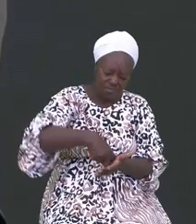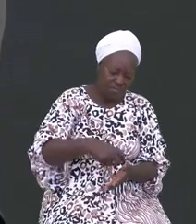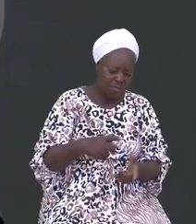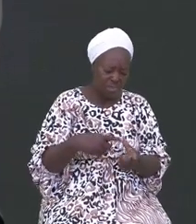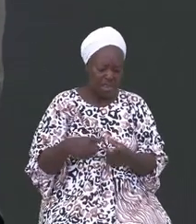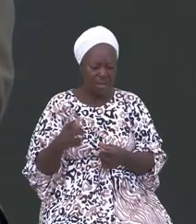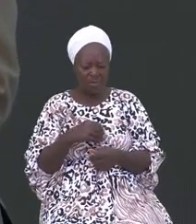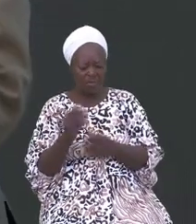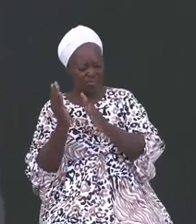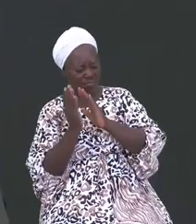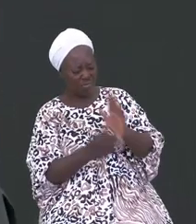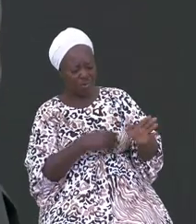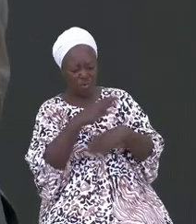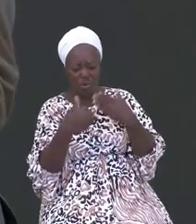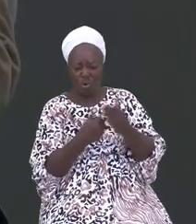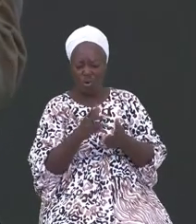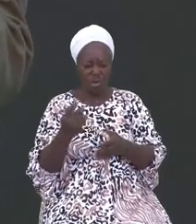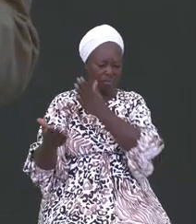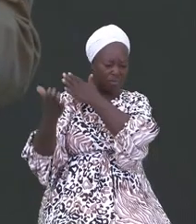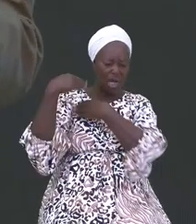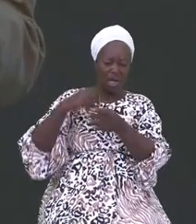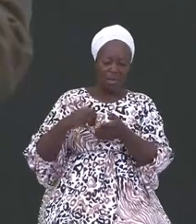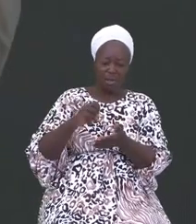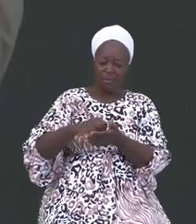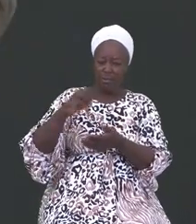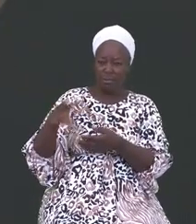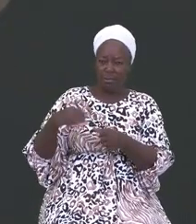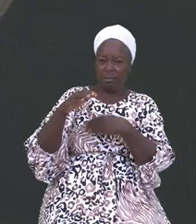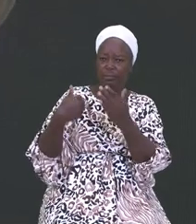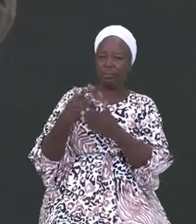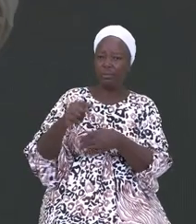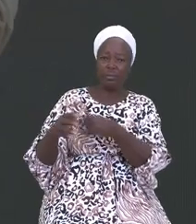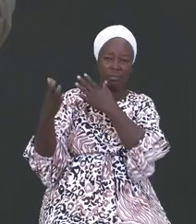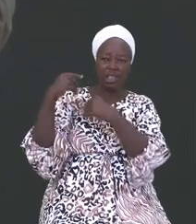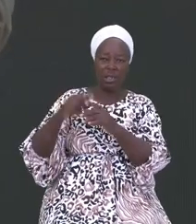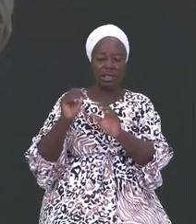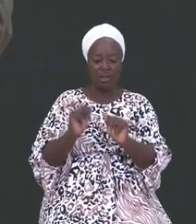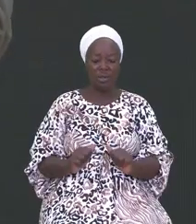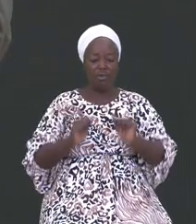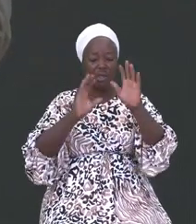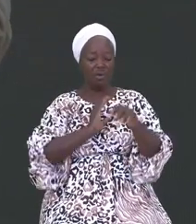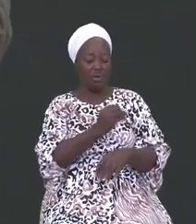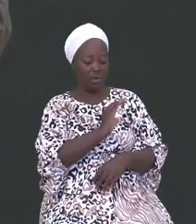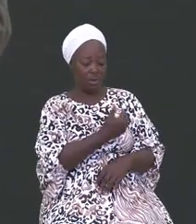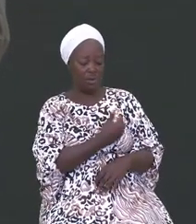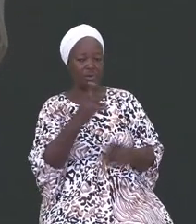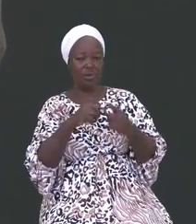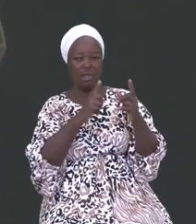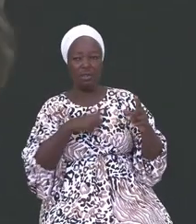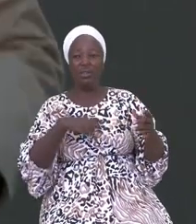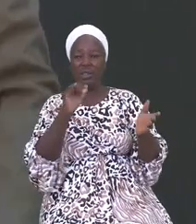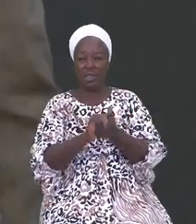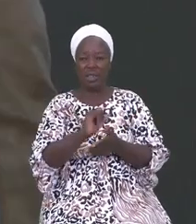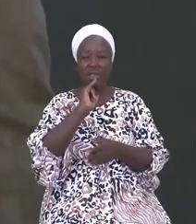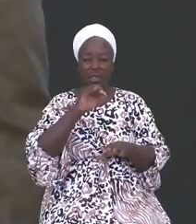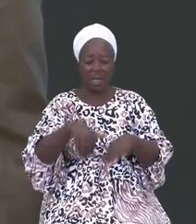the heart, and we put our souls in submission to the Lord. That is how we can